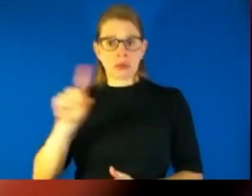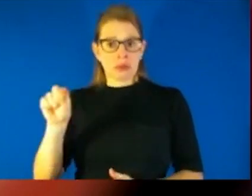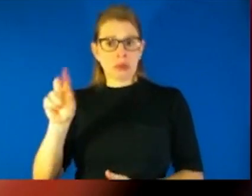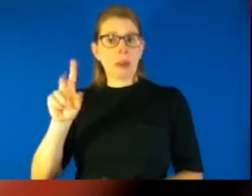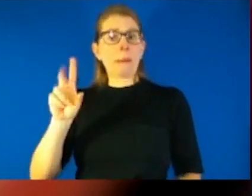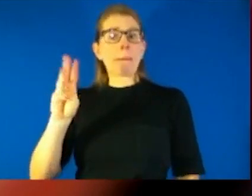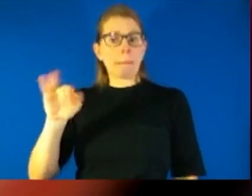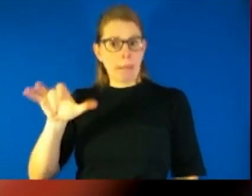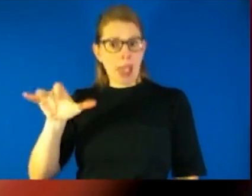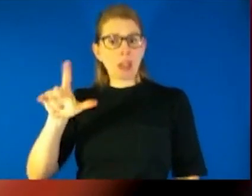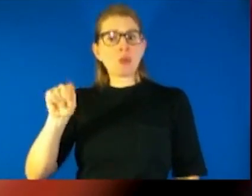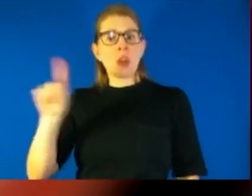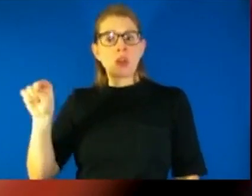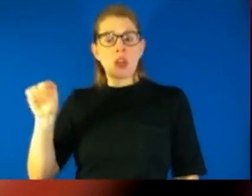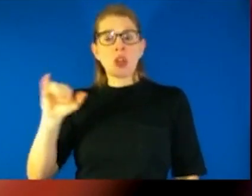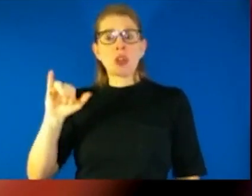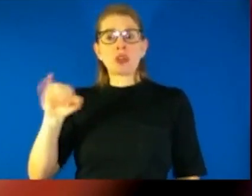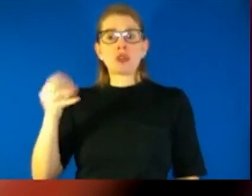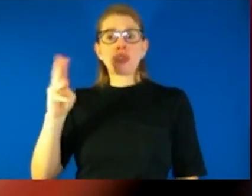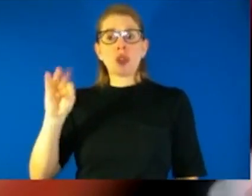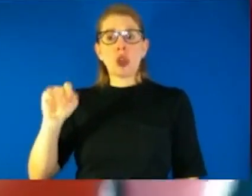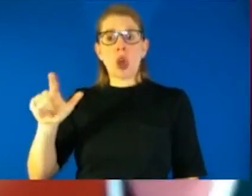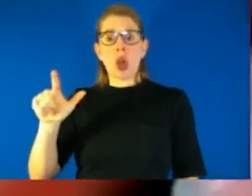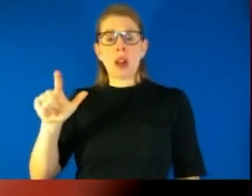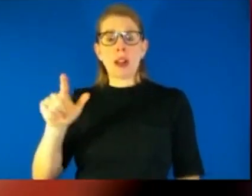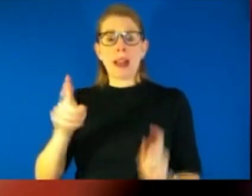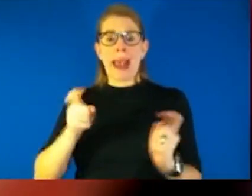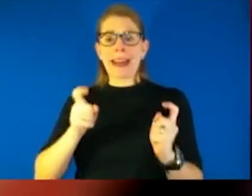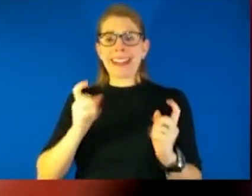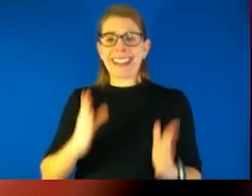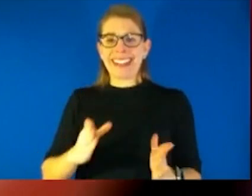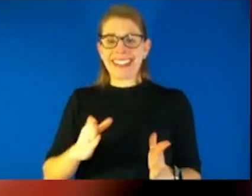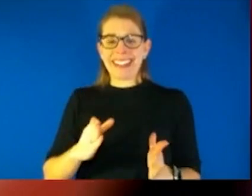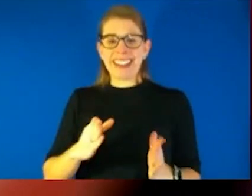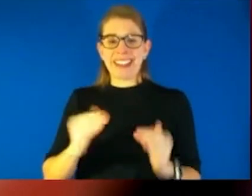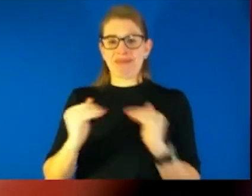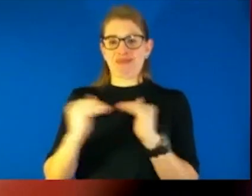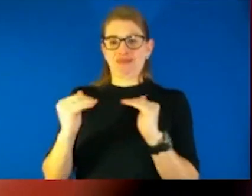2020, in the journal, which is edited by our